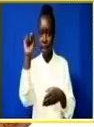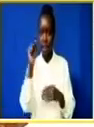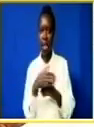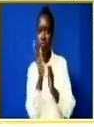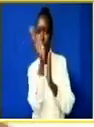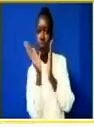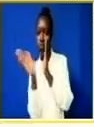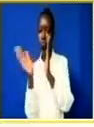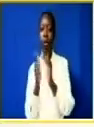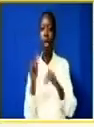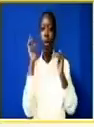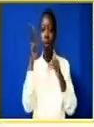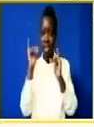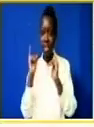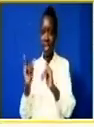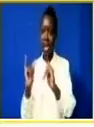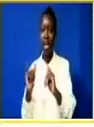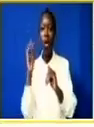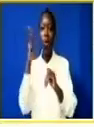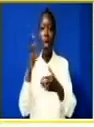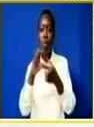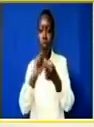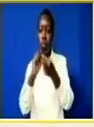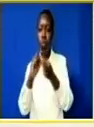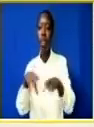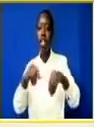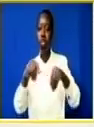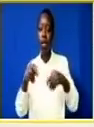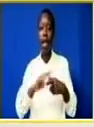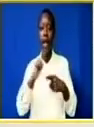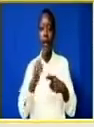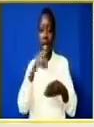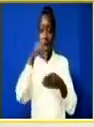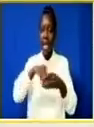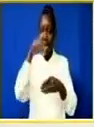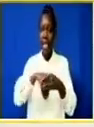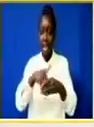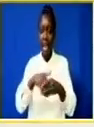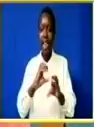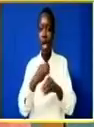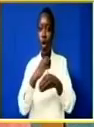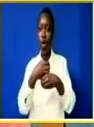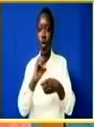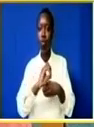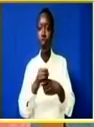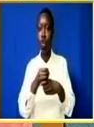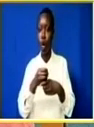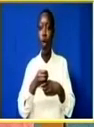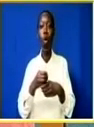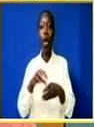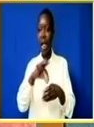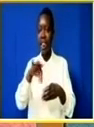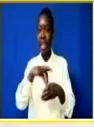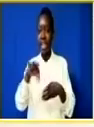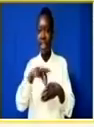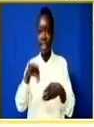Yes. So it's going to at least hold the soil mm-hmm. back. And inside those coffee terraces, mm-hmm. katikati ya coffee bushes, you